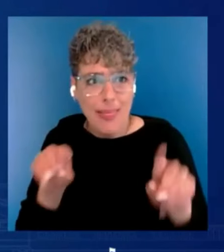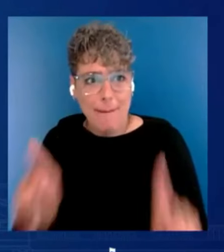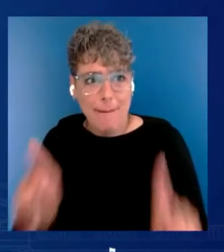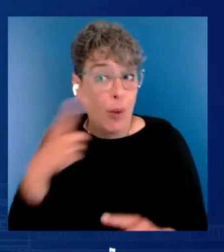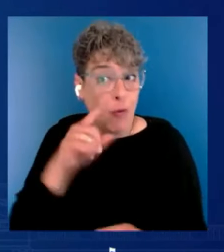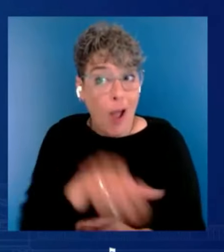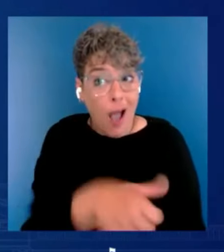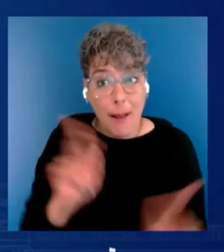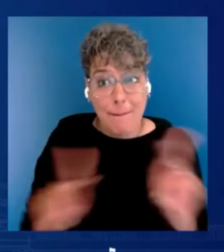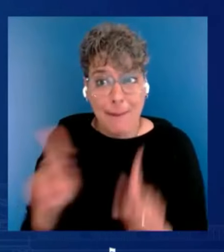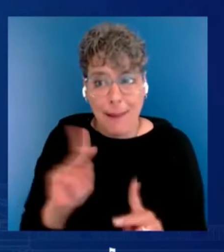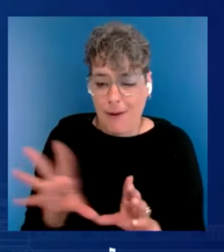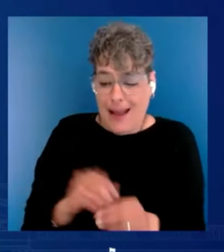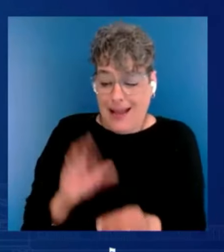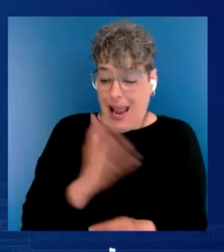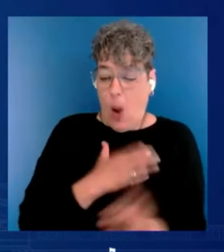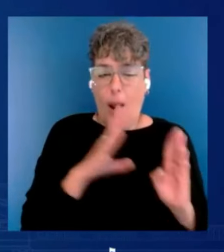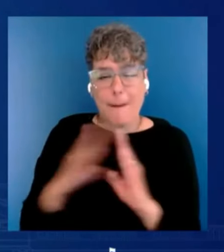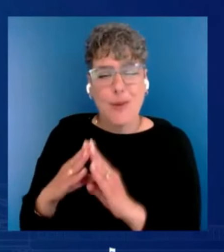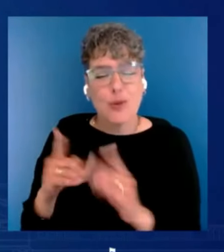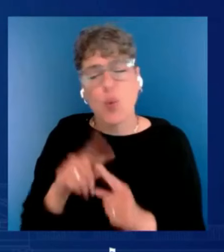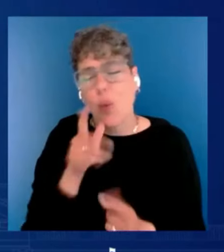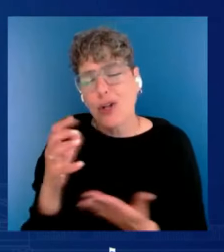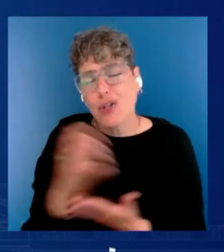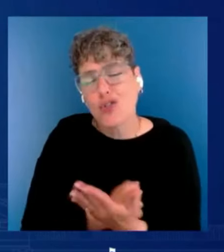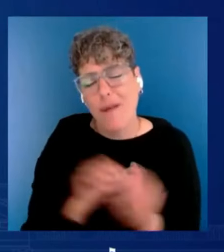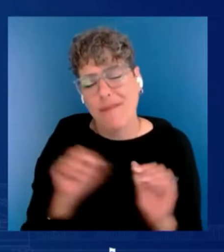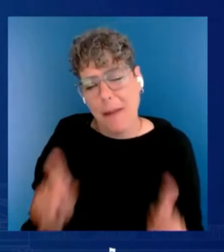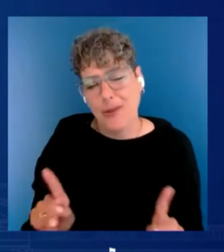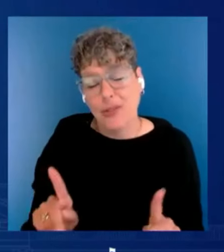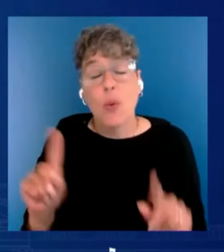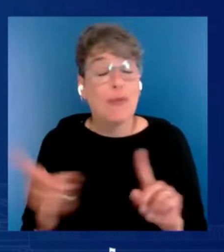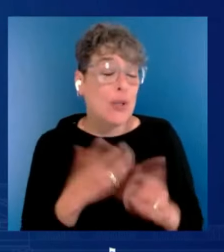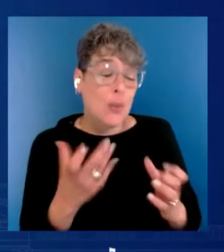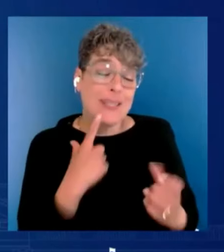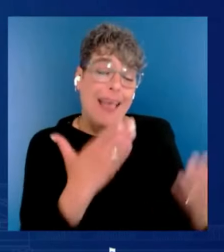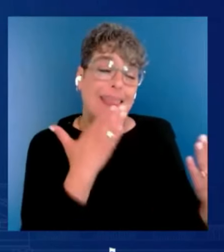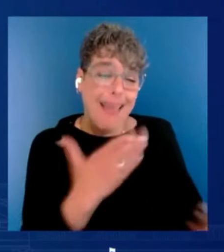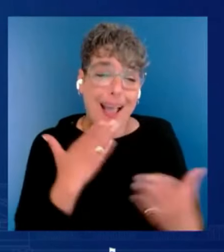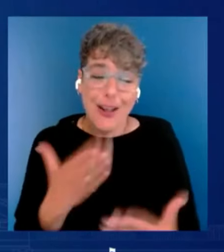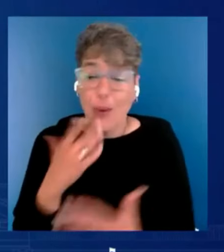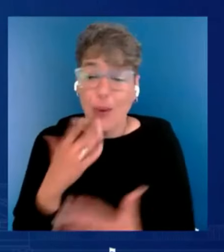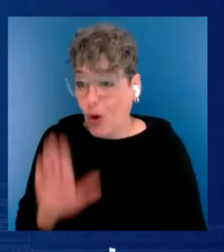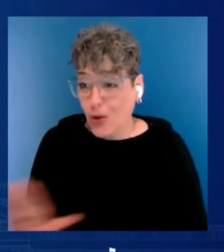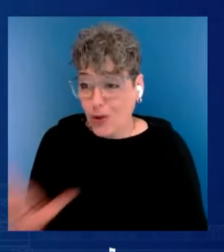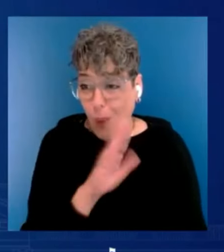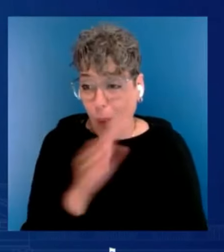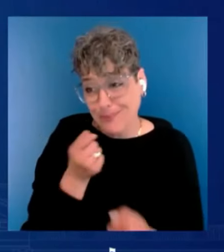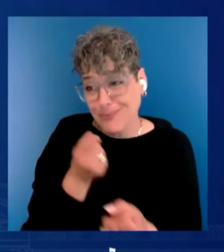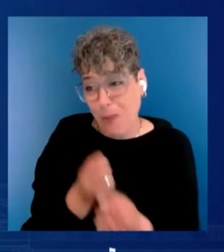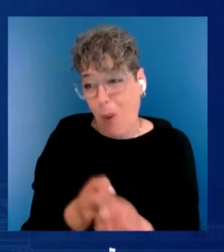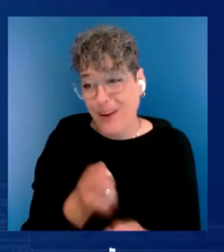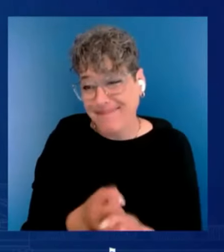of incredible opportunities to serve. So I just wanted to say a thank you to all of you for that support. And I also wanted to say,